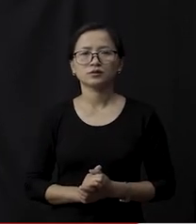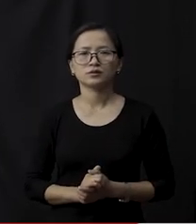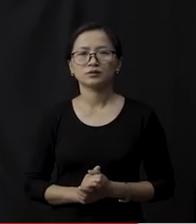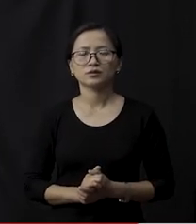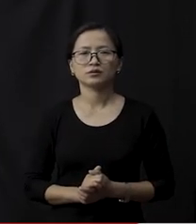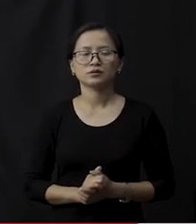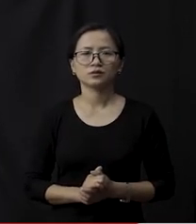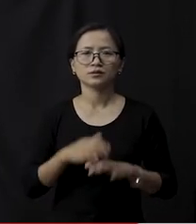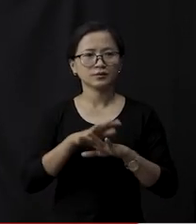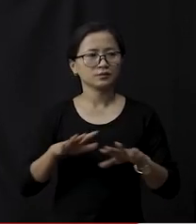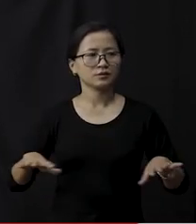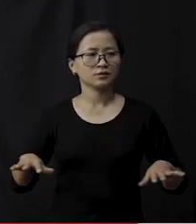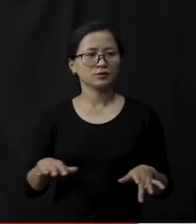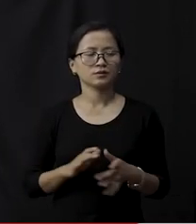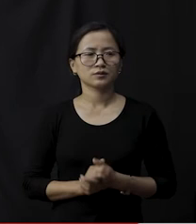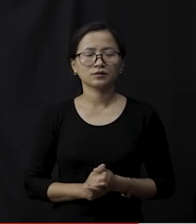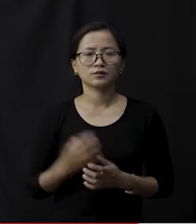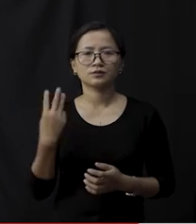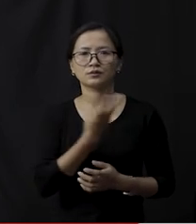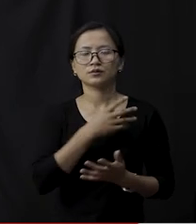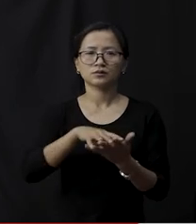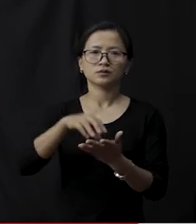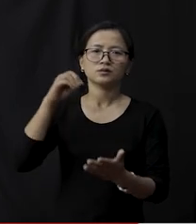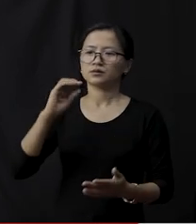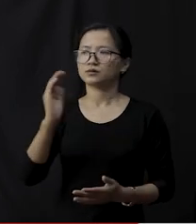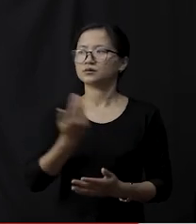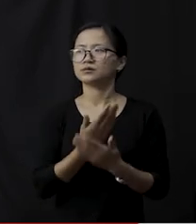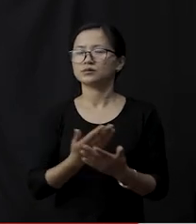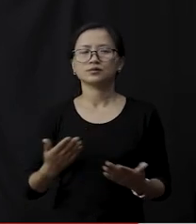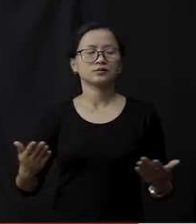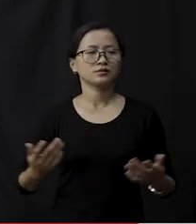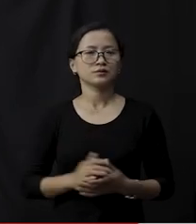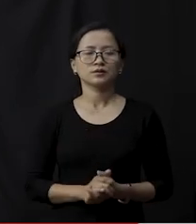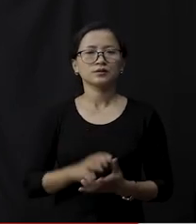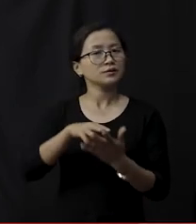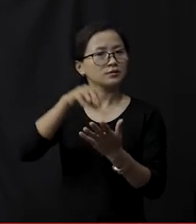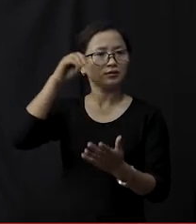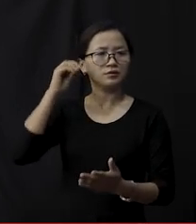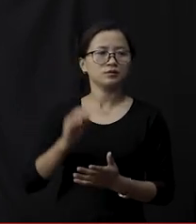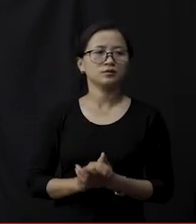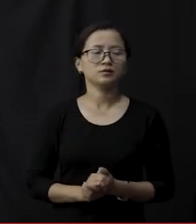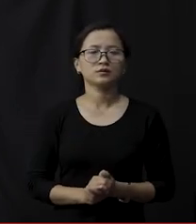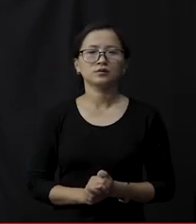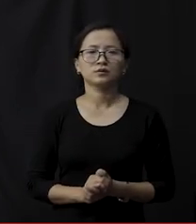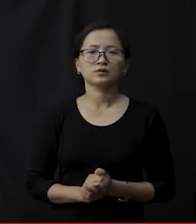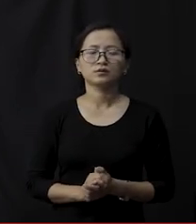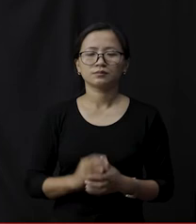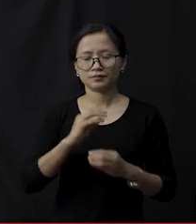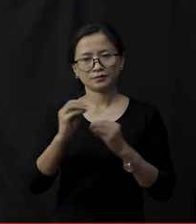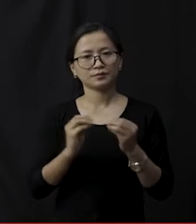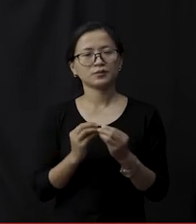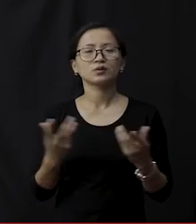life. Now, students, we are going to learn something. We are going to learn about